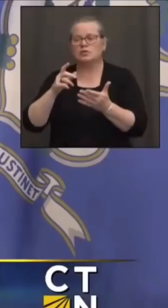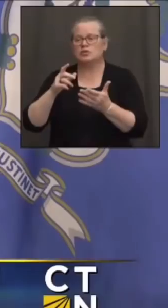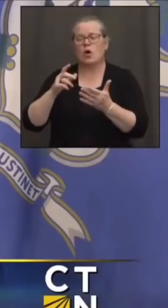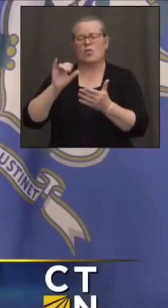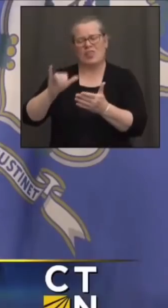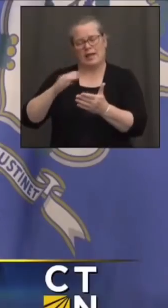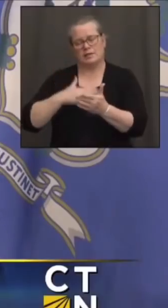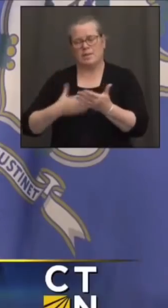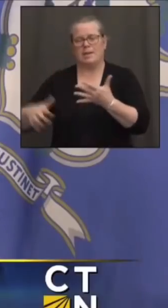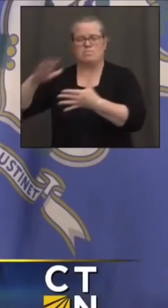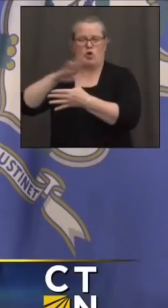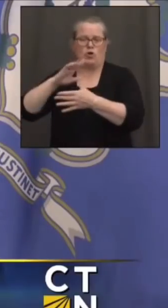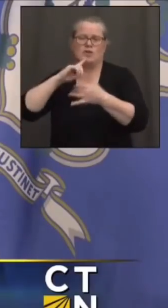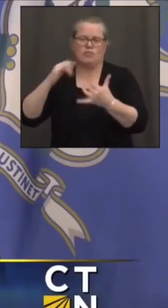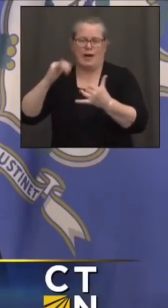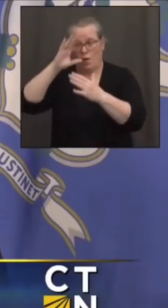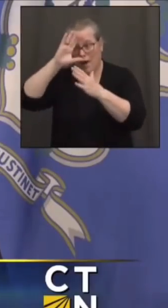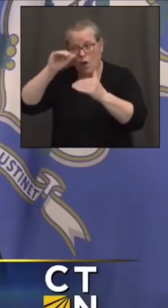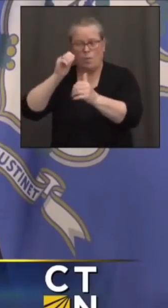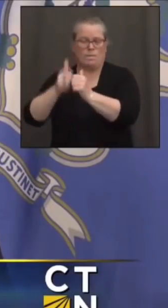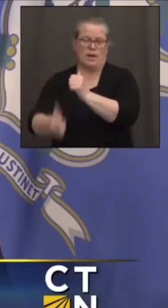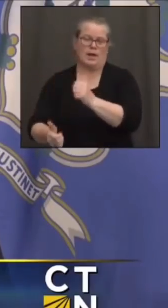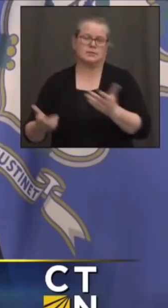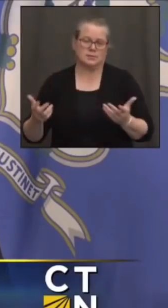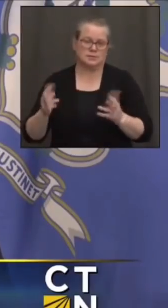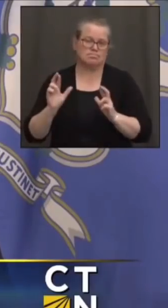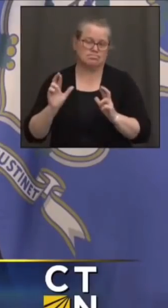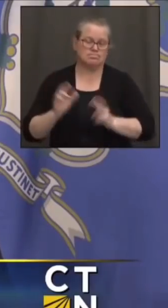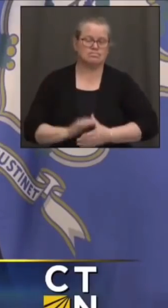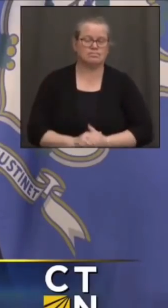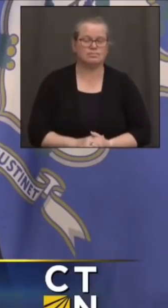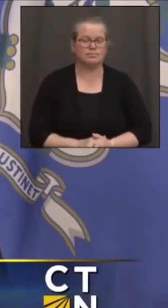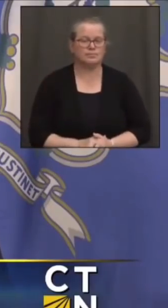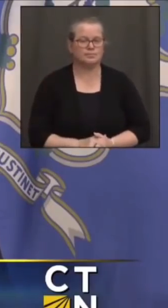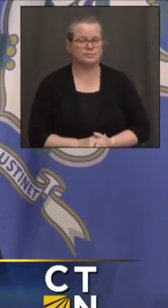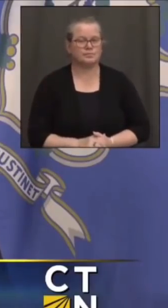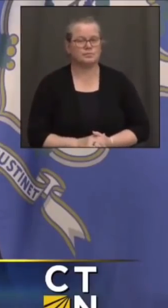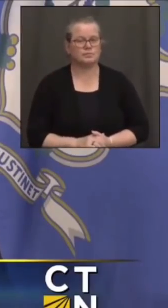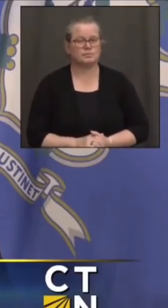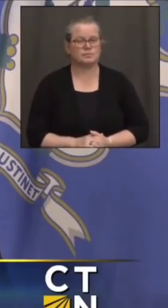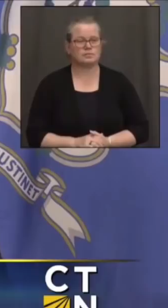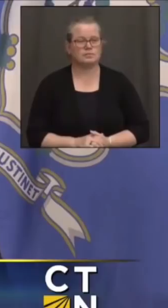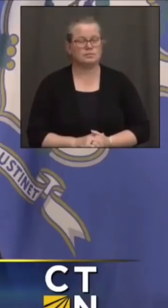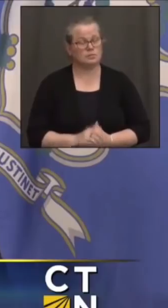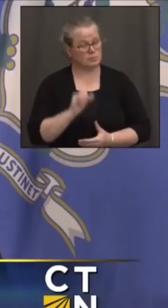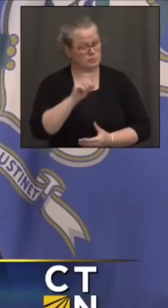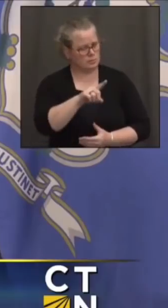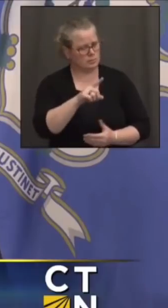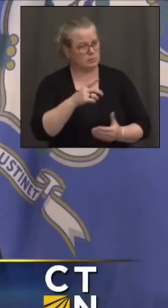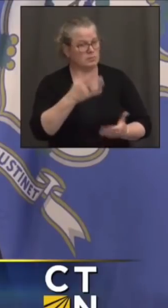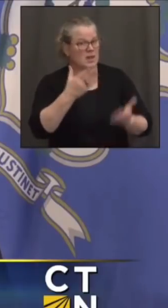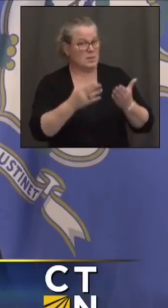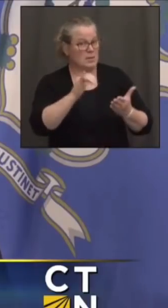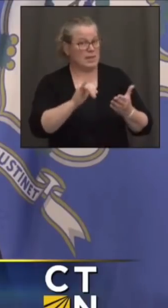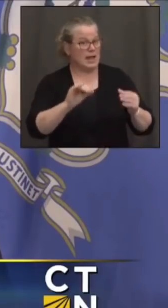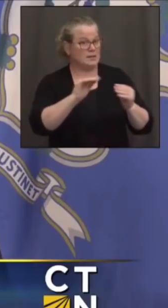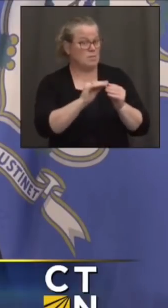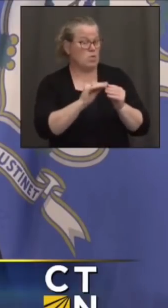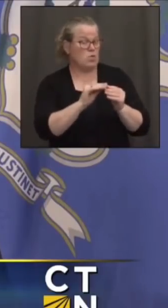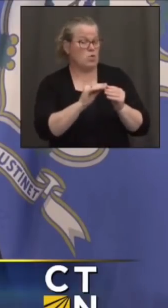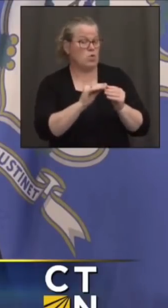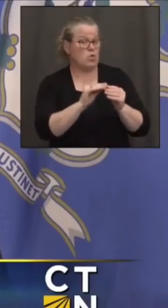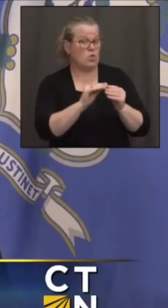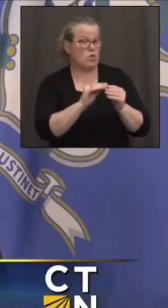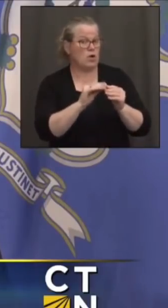now, and I really hope we get that passed. Okay, would you say that is because maybe that's more